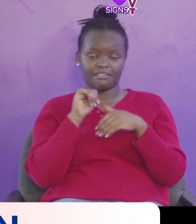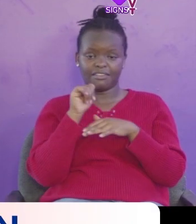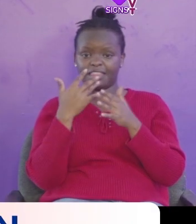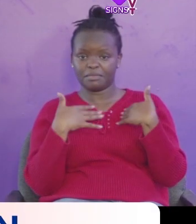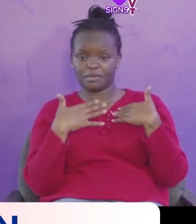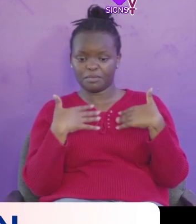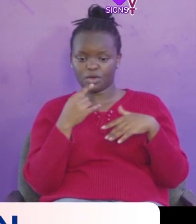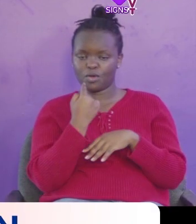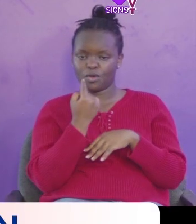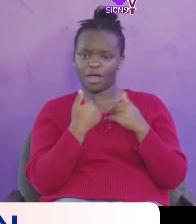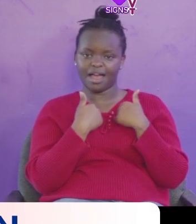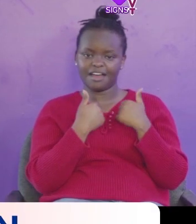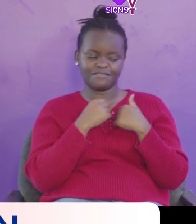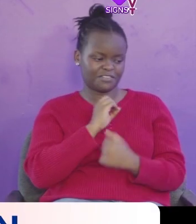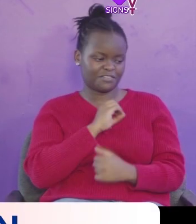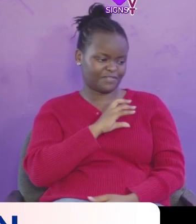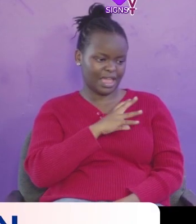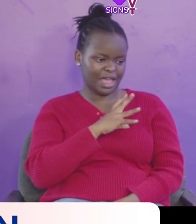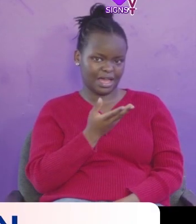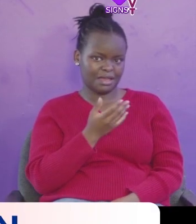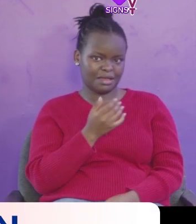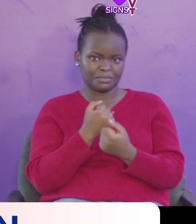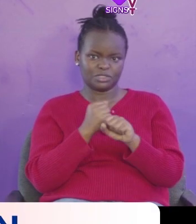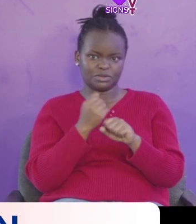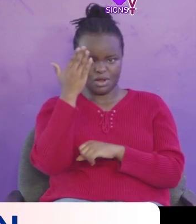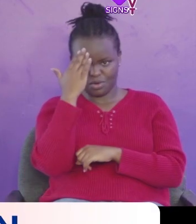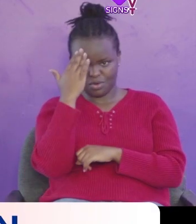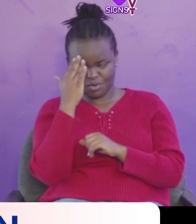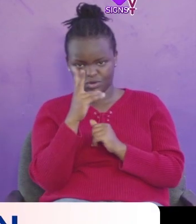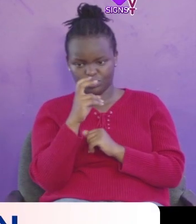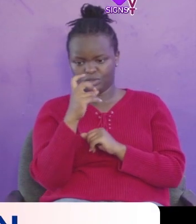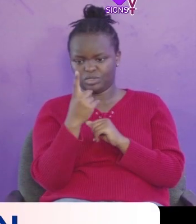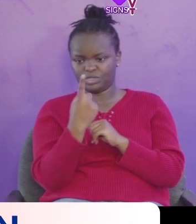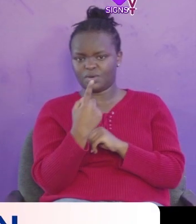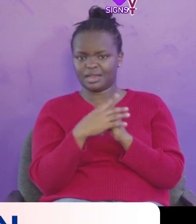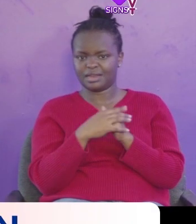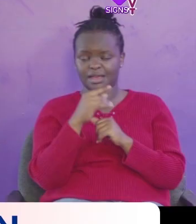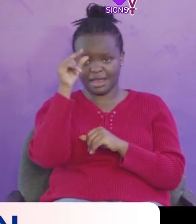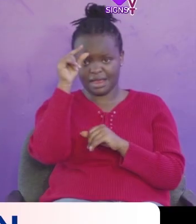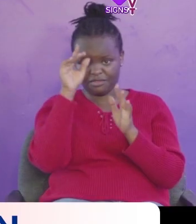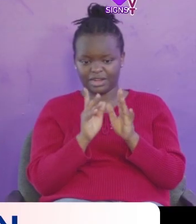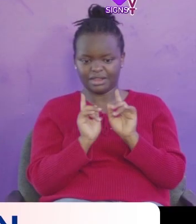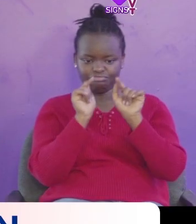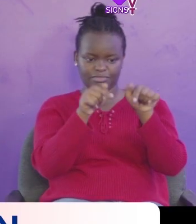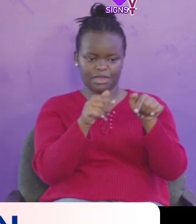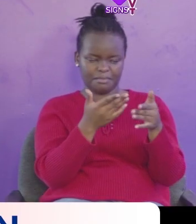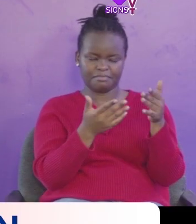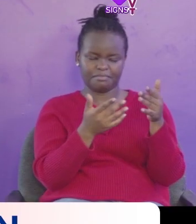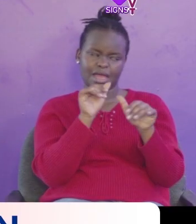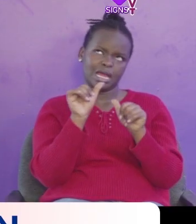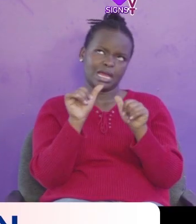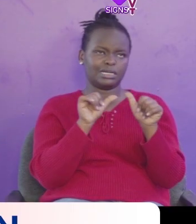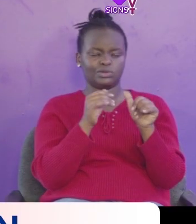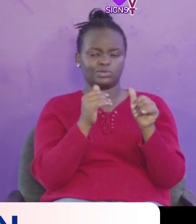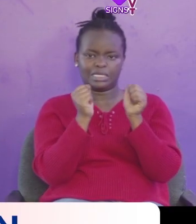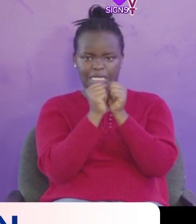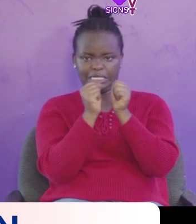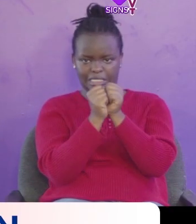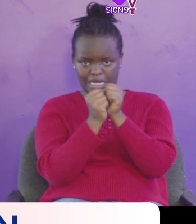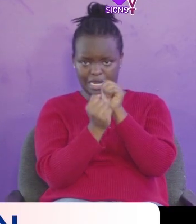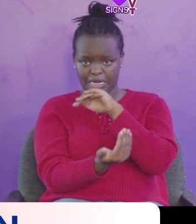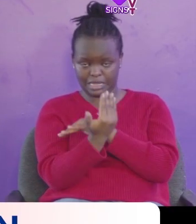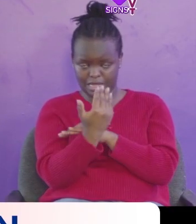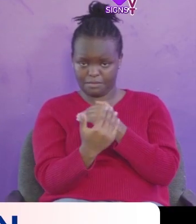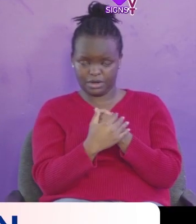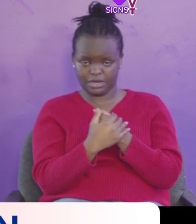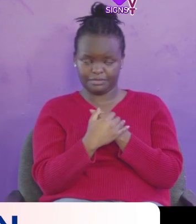wako na ile fear of unknown, ile kitu tulituwapenia 2021. So the governor came. At around 10. This